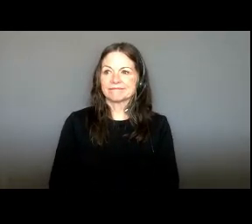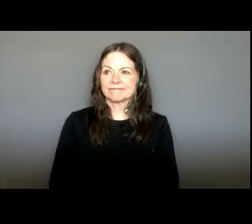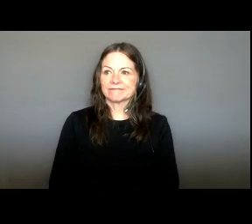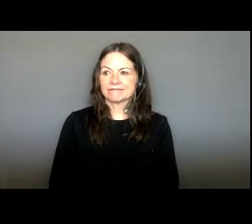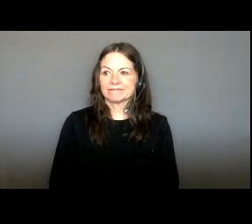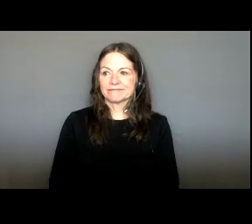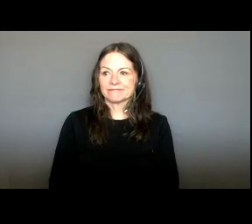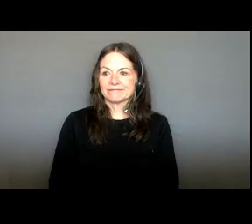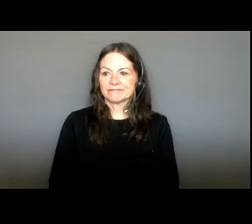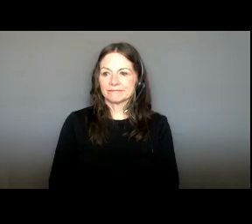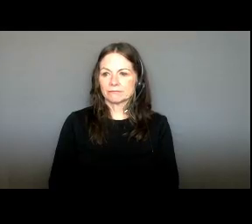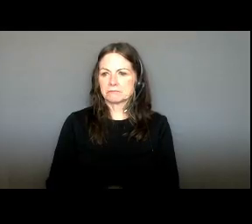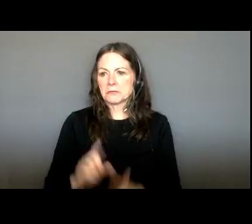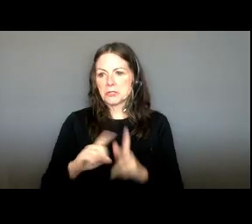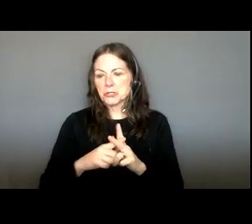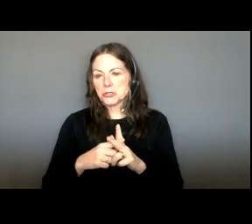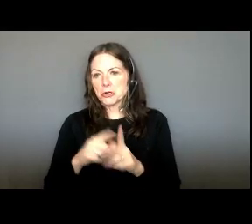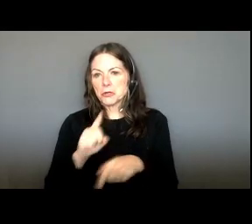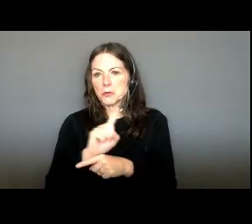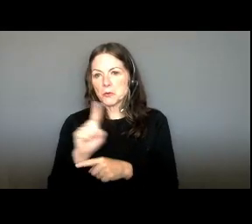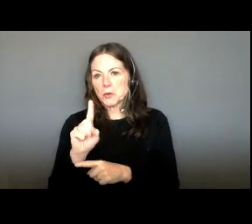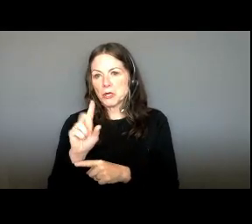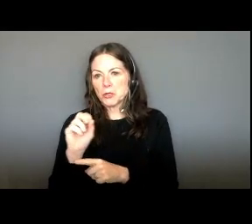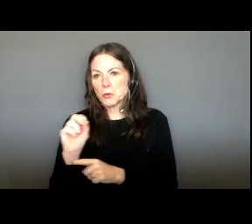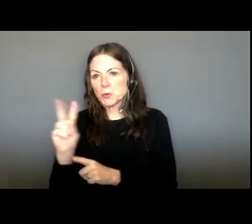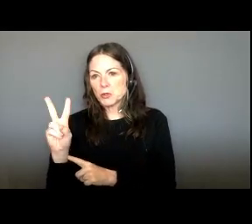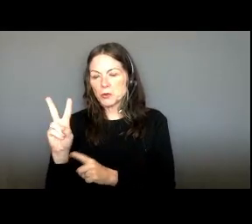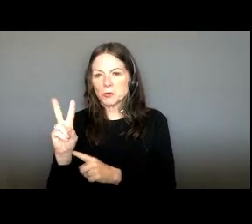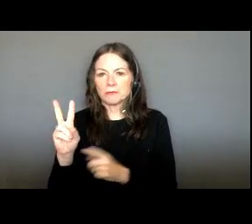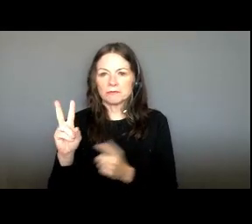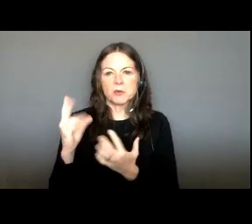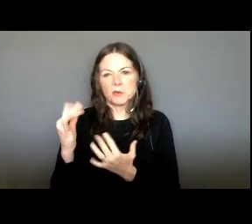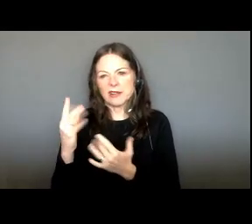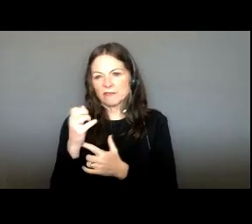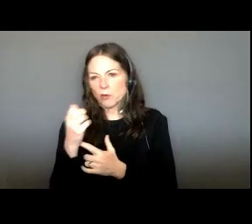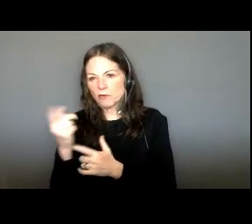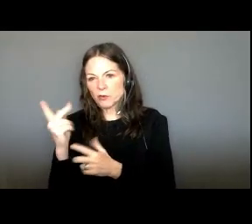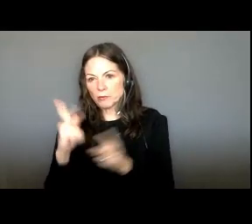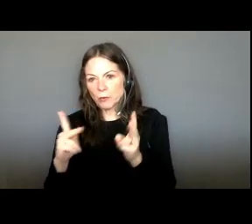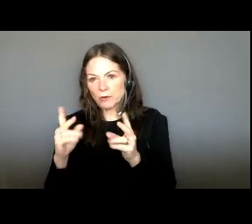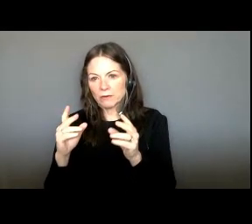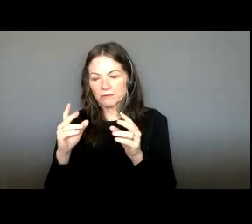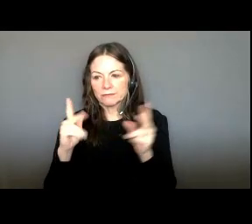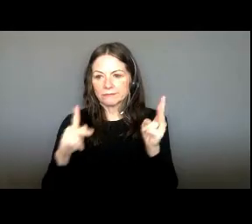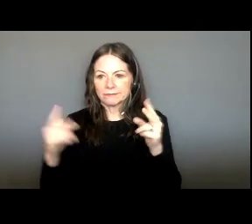We'll start at 1:02, letting more people to join.